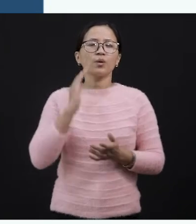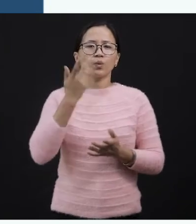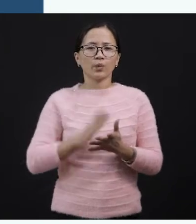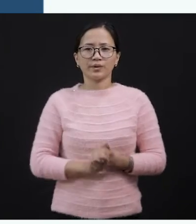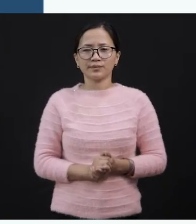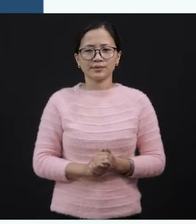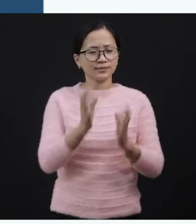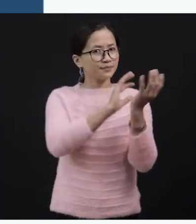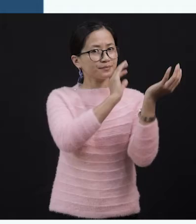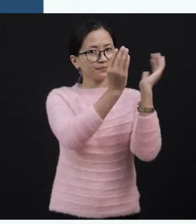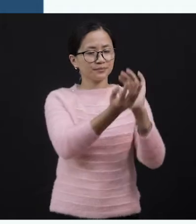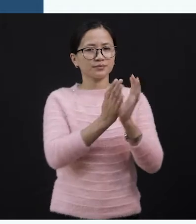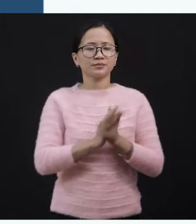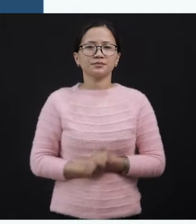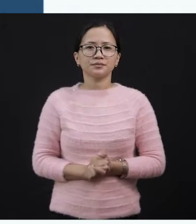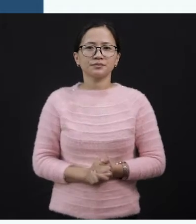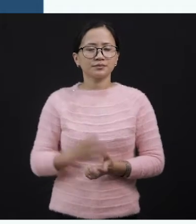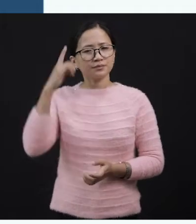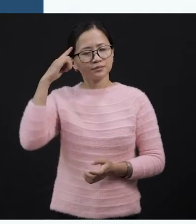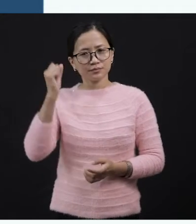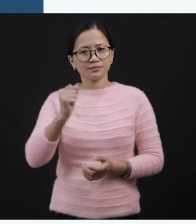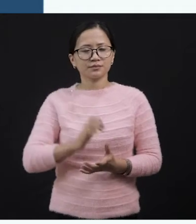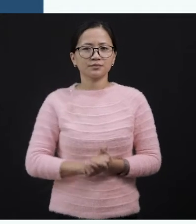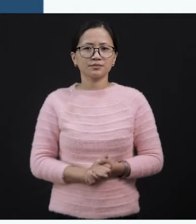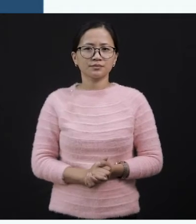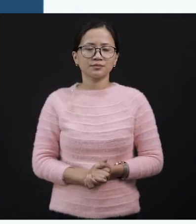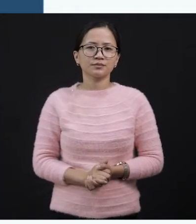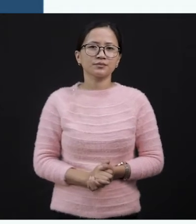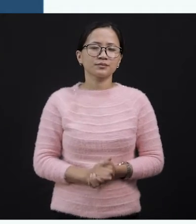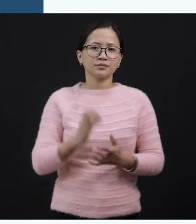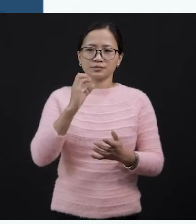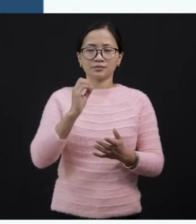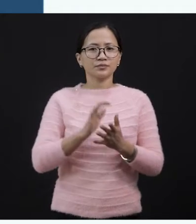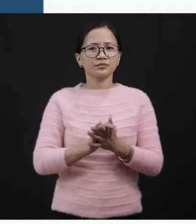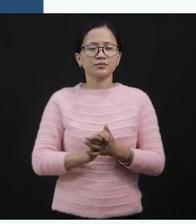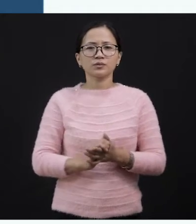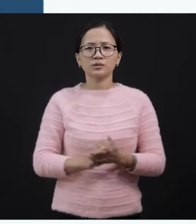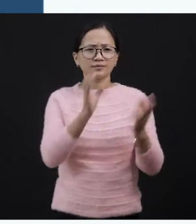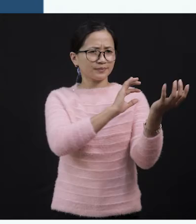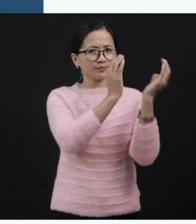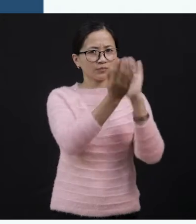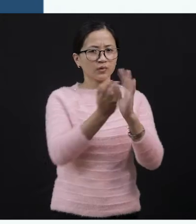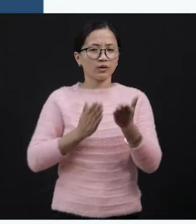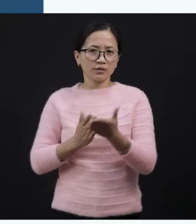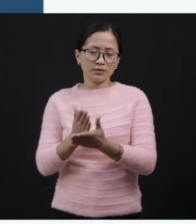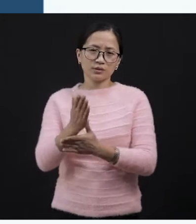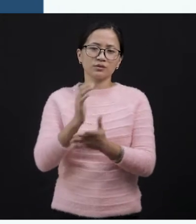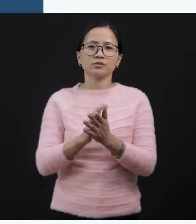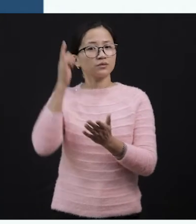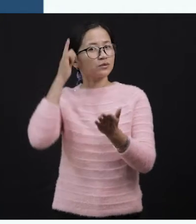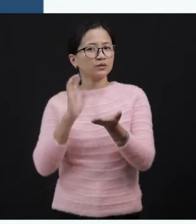when the Earth, okay, dear students, remember, solar eclipse occurs when the Earth passes through